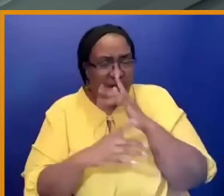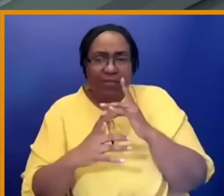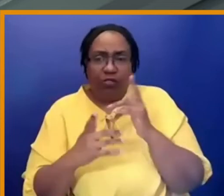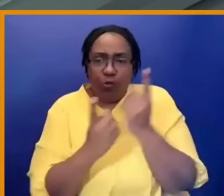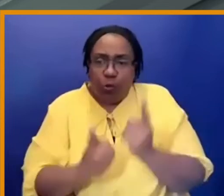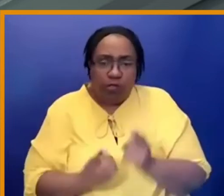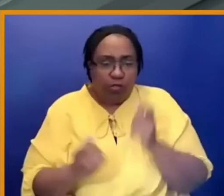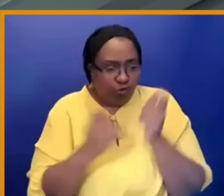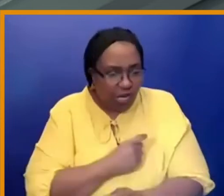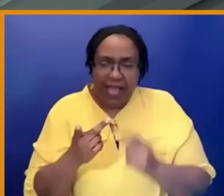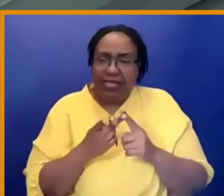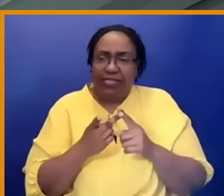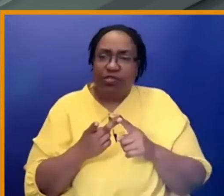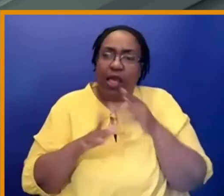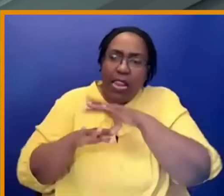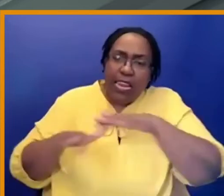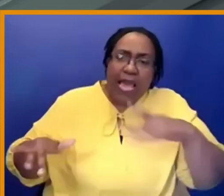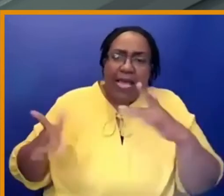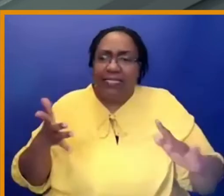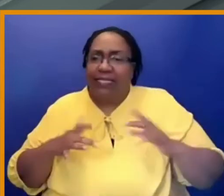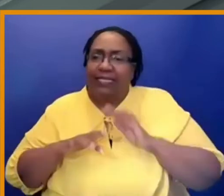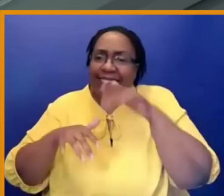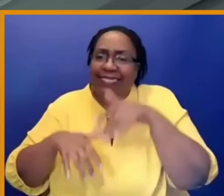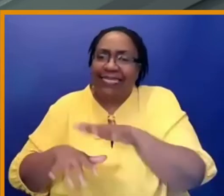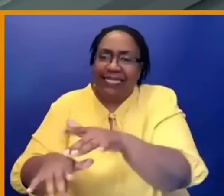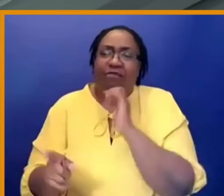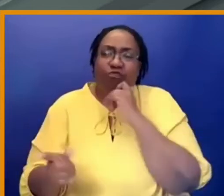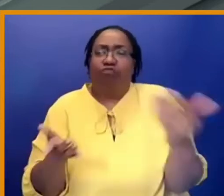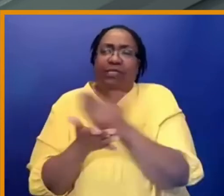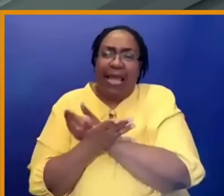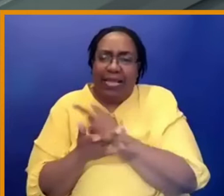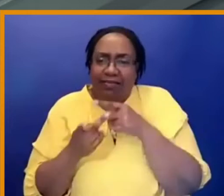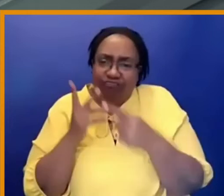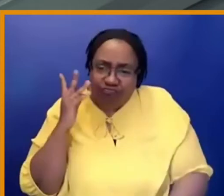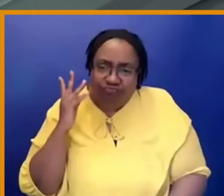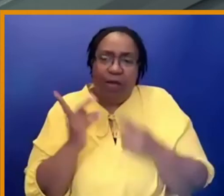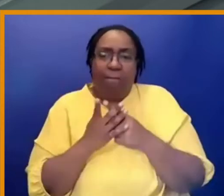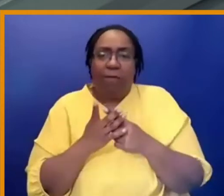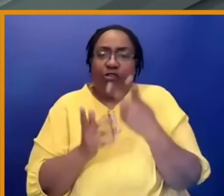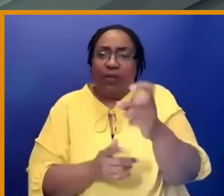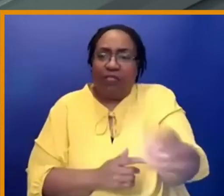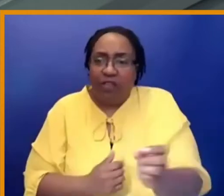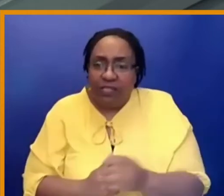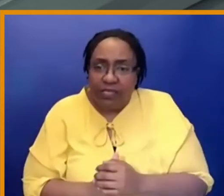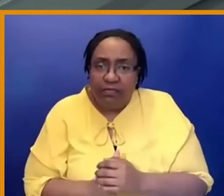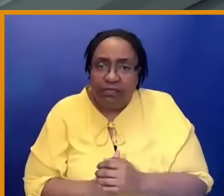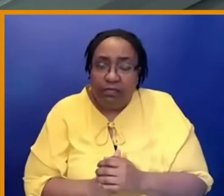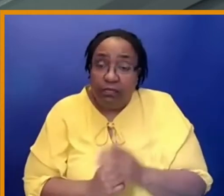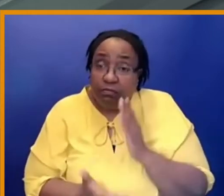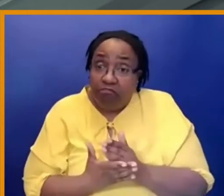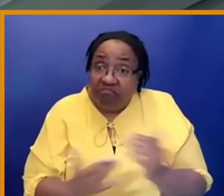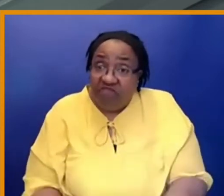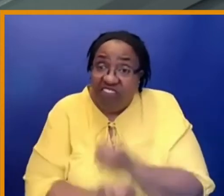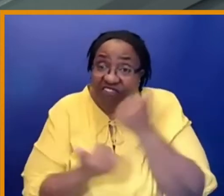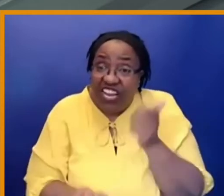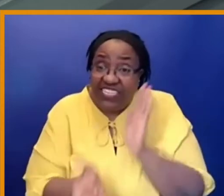land and sea for nature by 2030. So job done, surely? Well, of course not. The